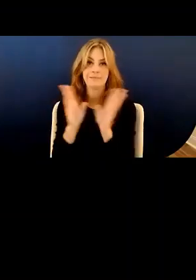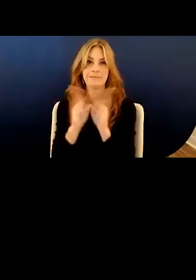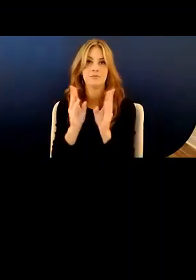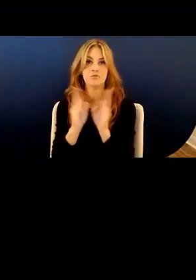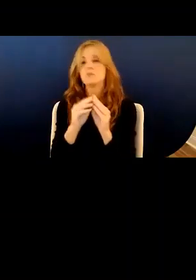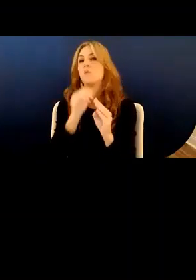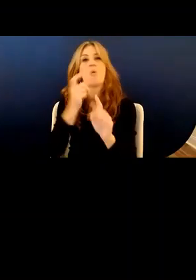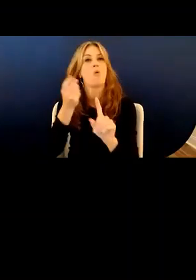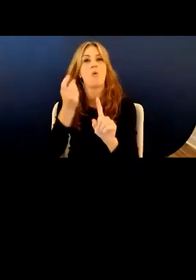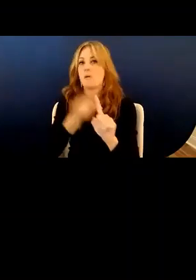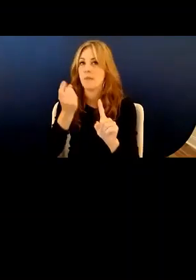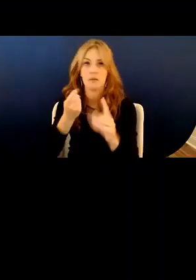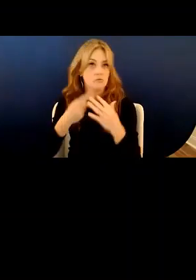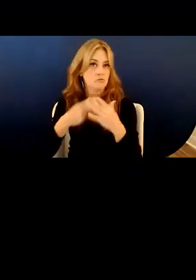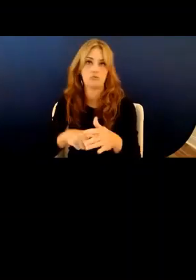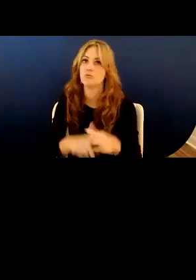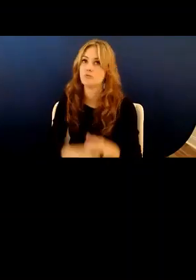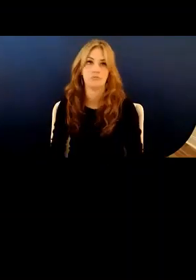automatically.